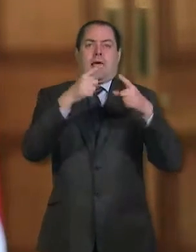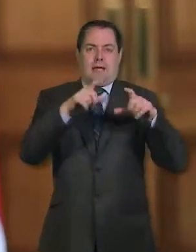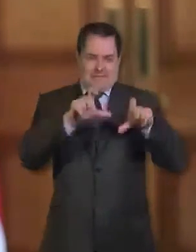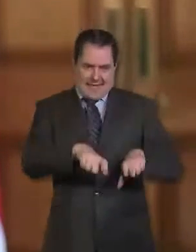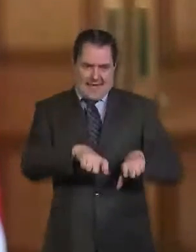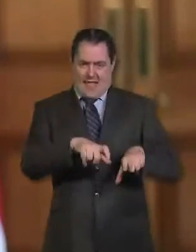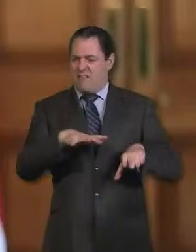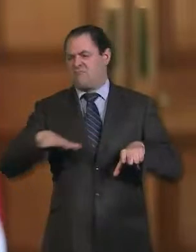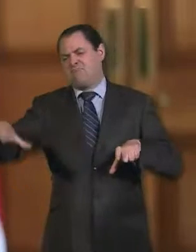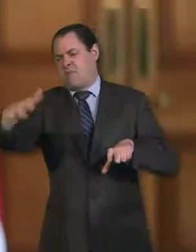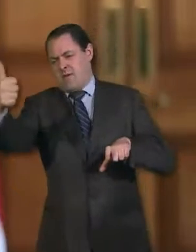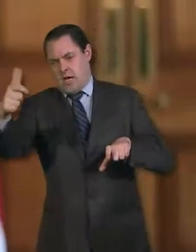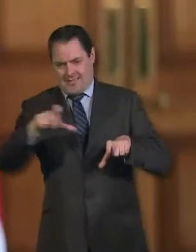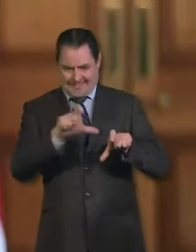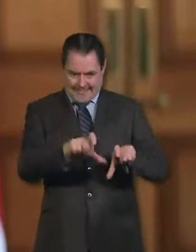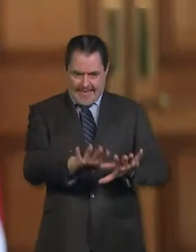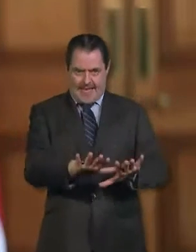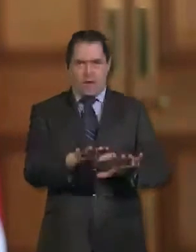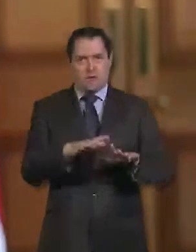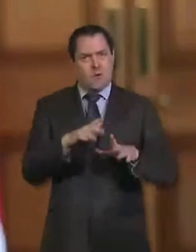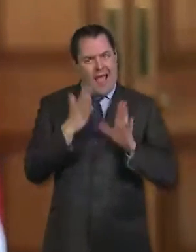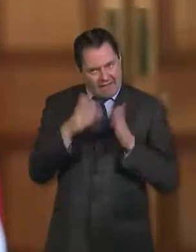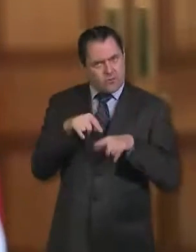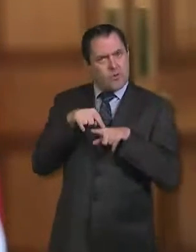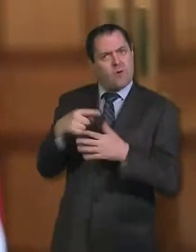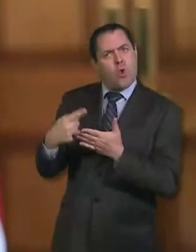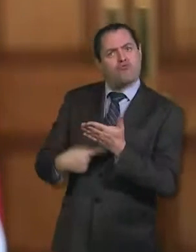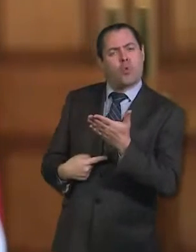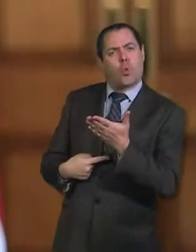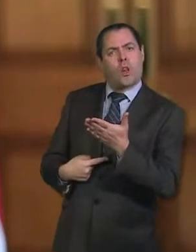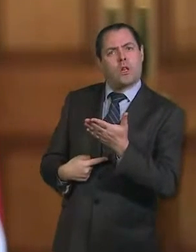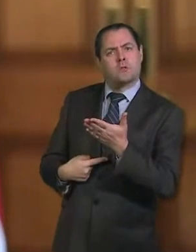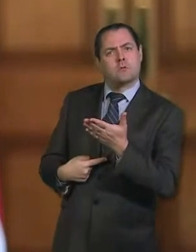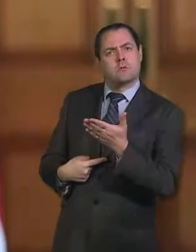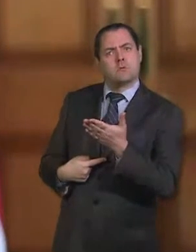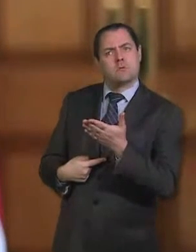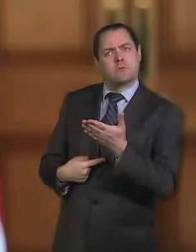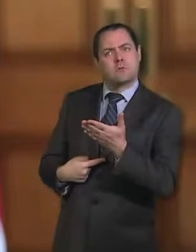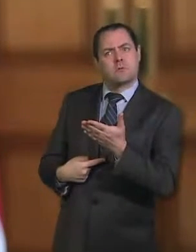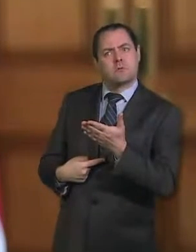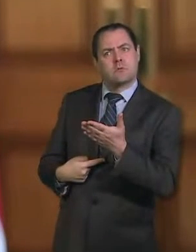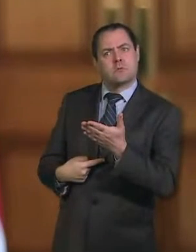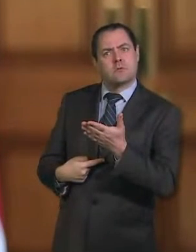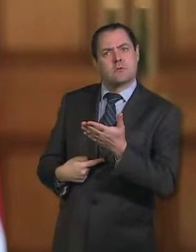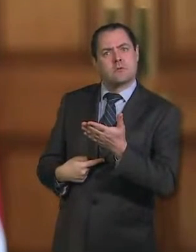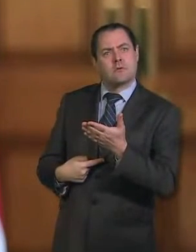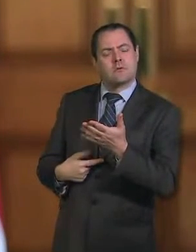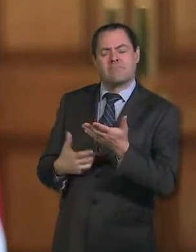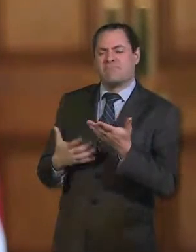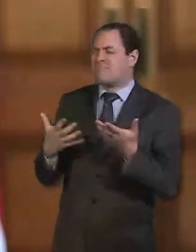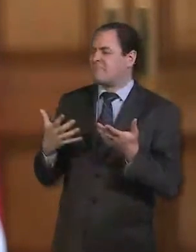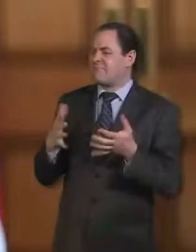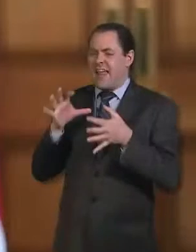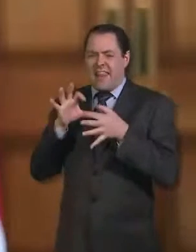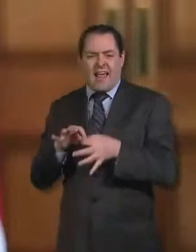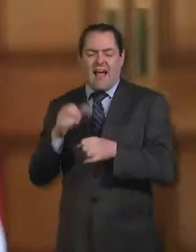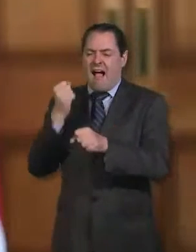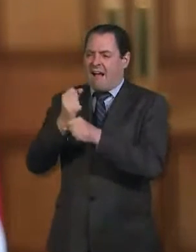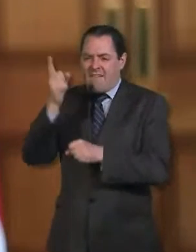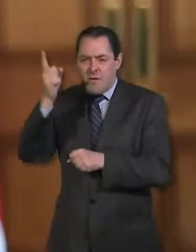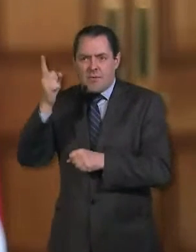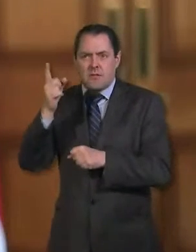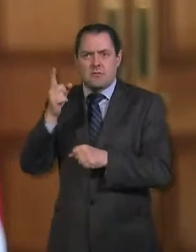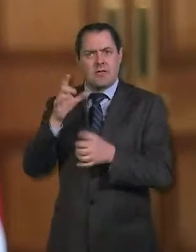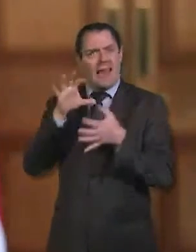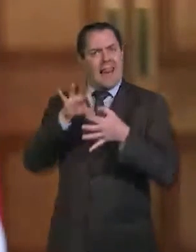those rules. And they should do it, not do it for the government. People need to do this for themselves, for their